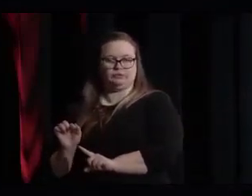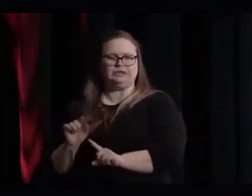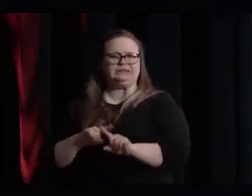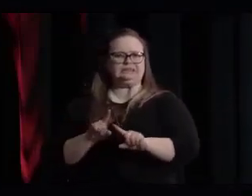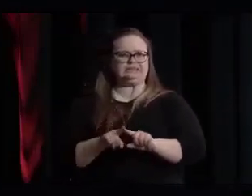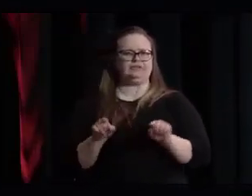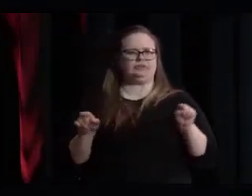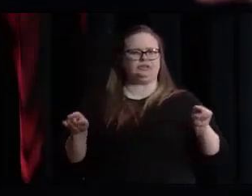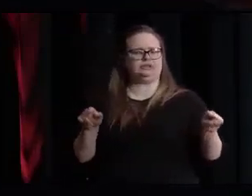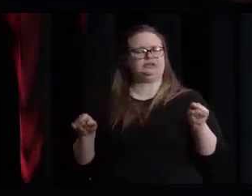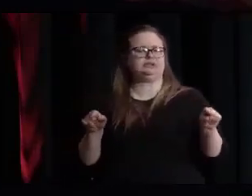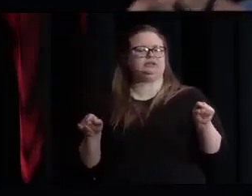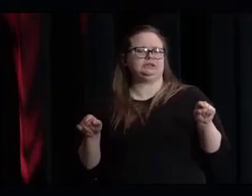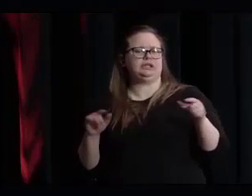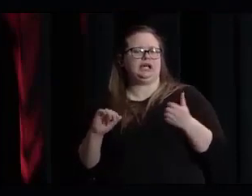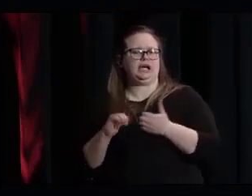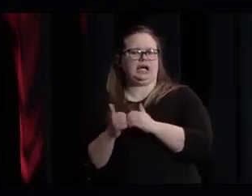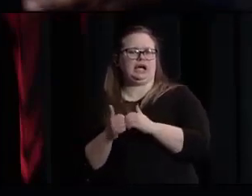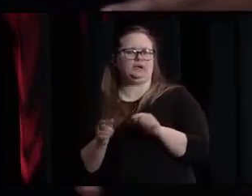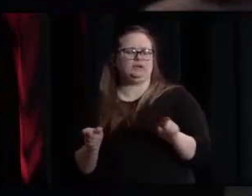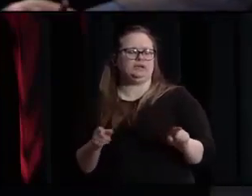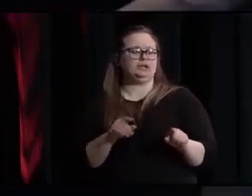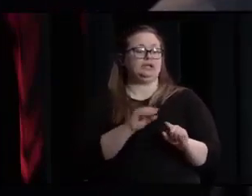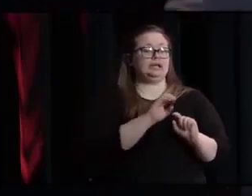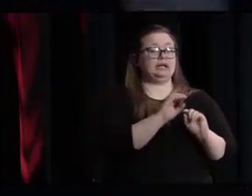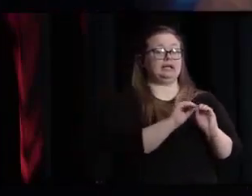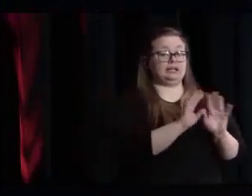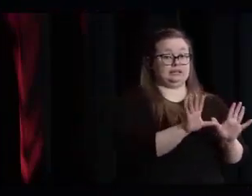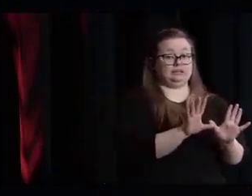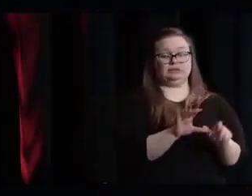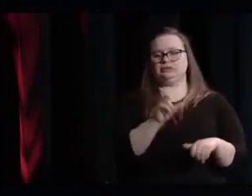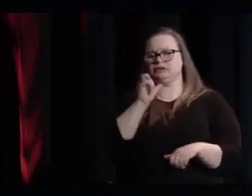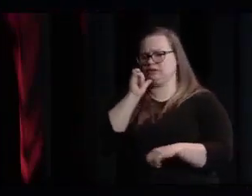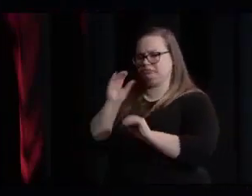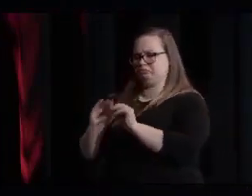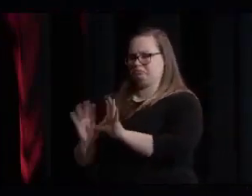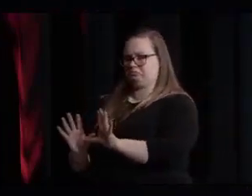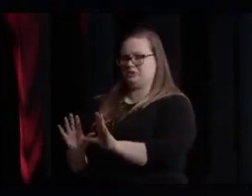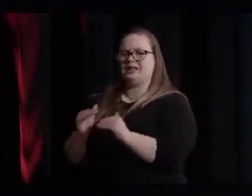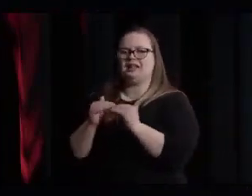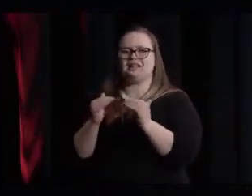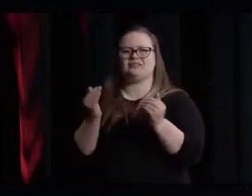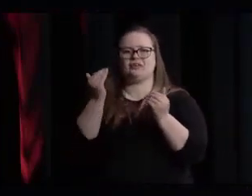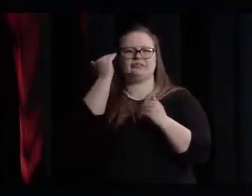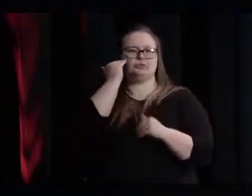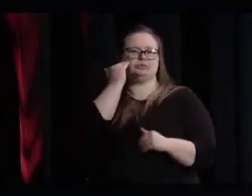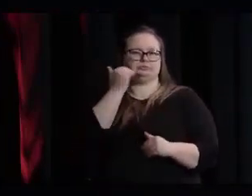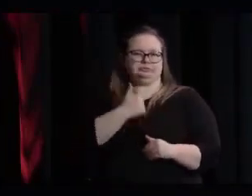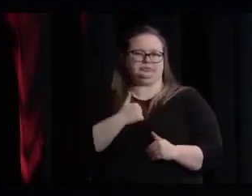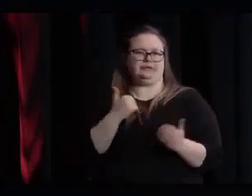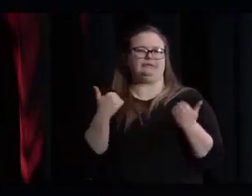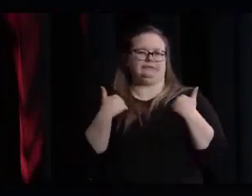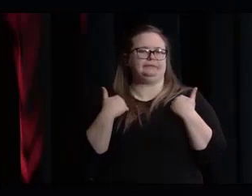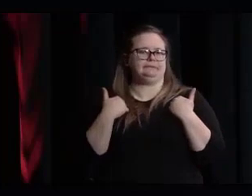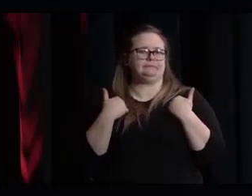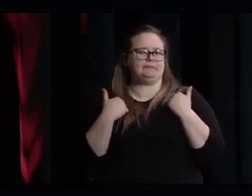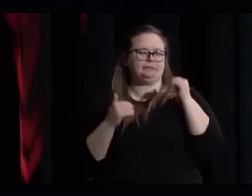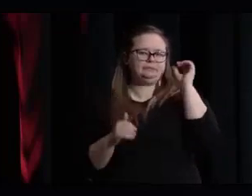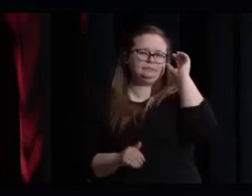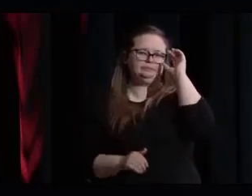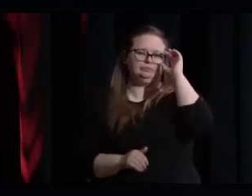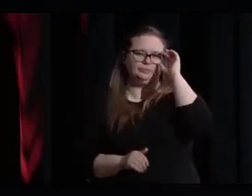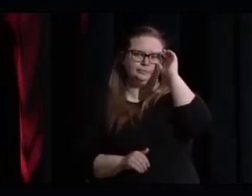between explicit bias and implicit bias is the level of awareness that I have of